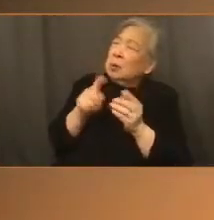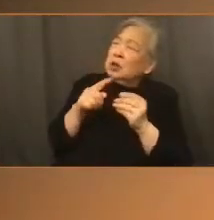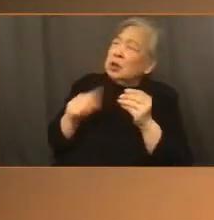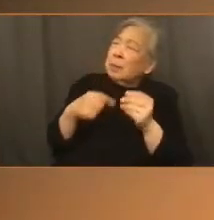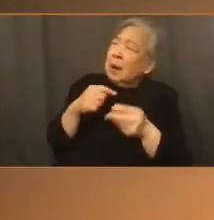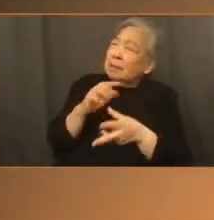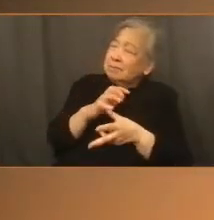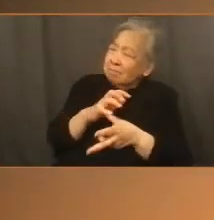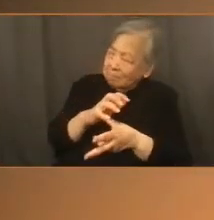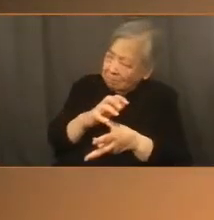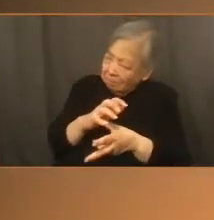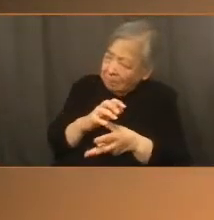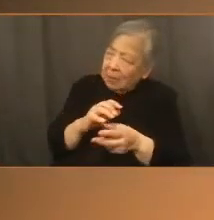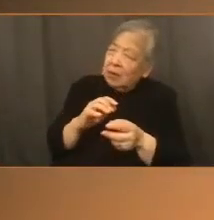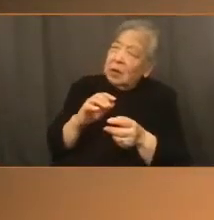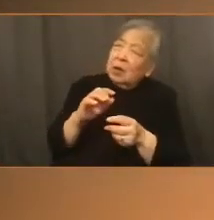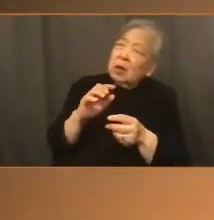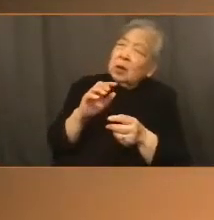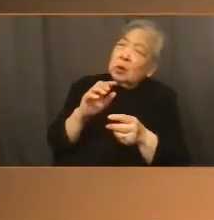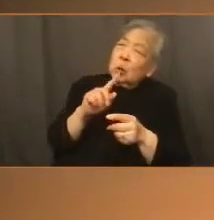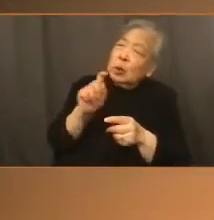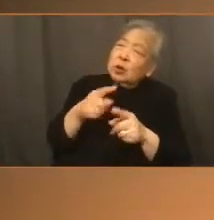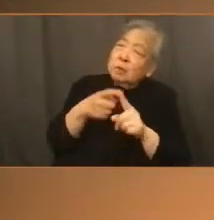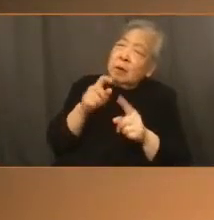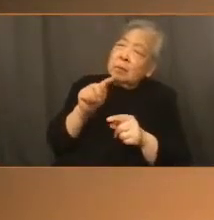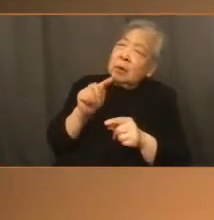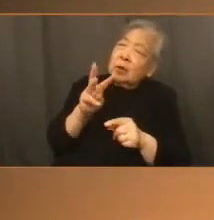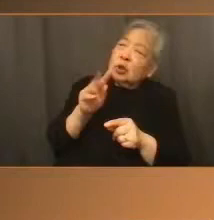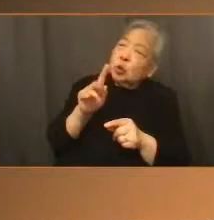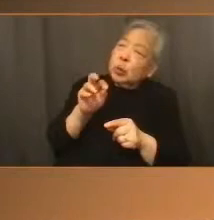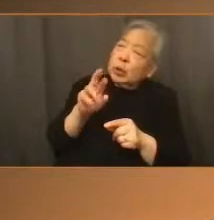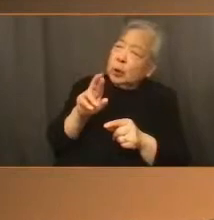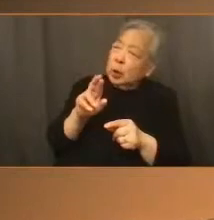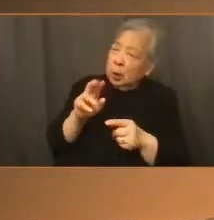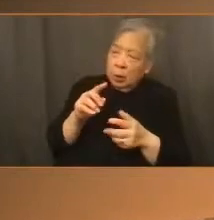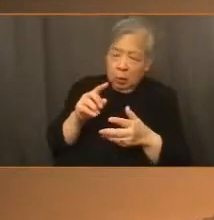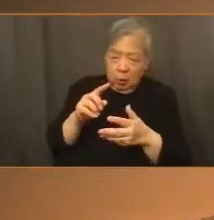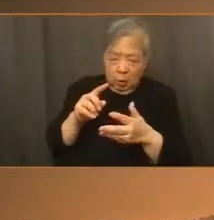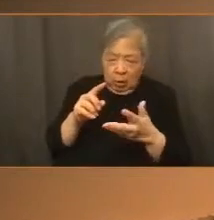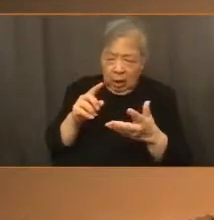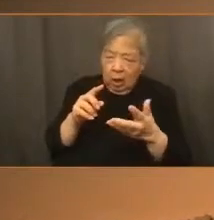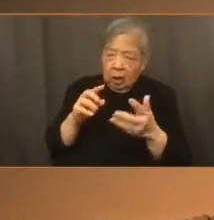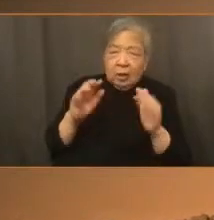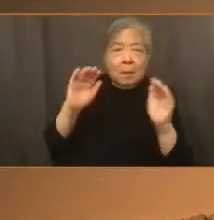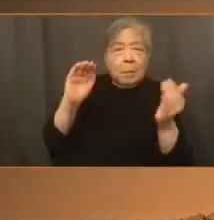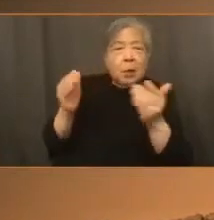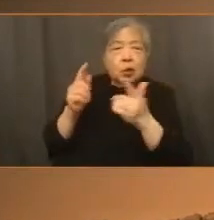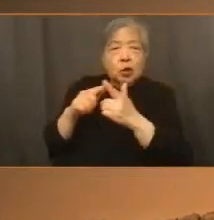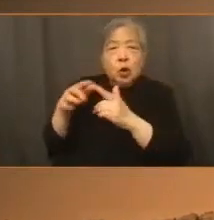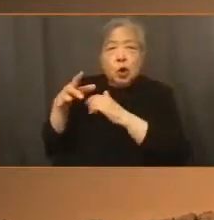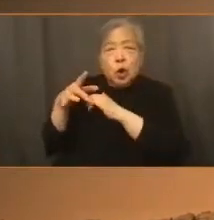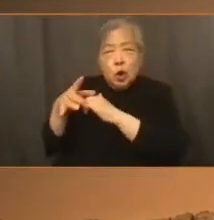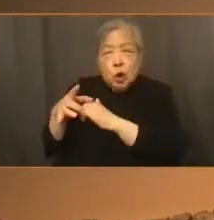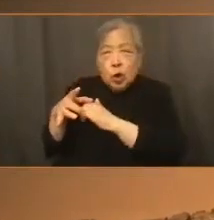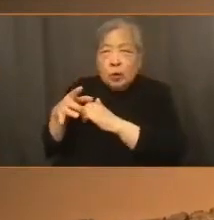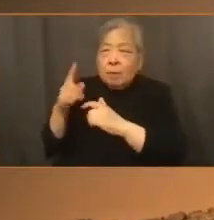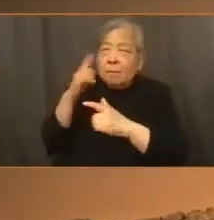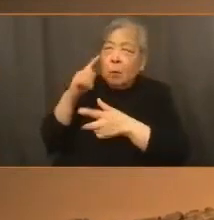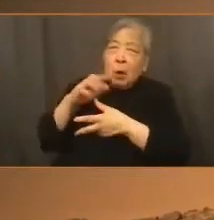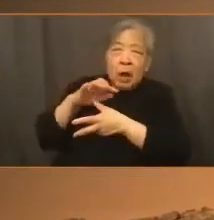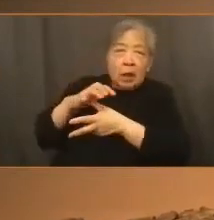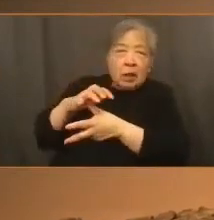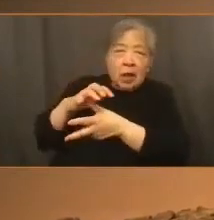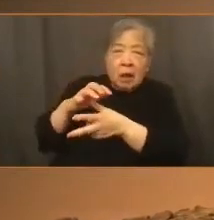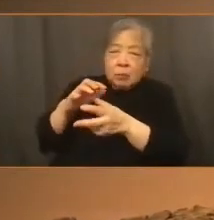Twitter asks, what is the flight ceiling on Mars, and how does that compare to Earth for a helicopter of similar size?